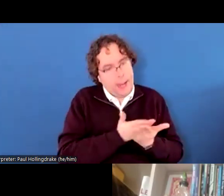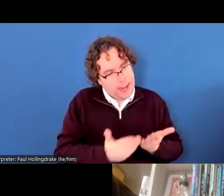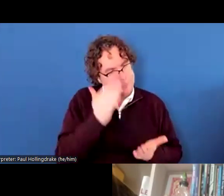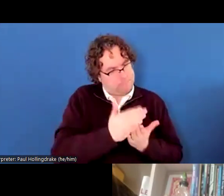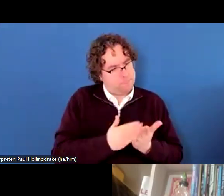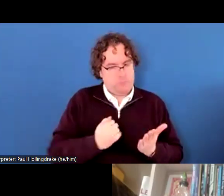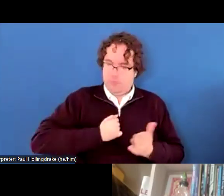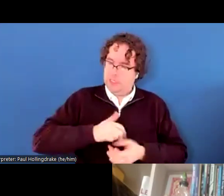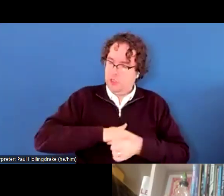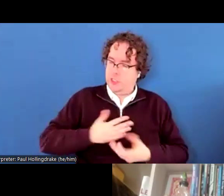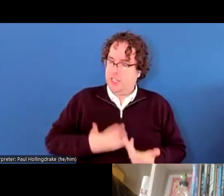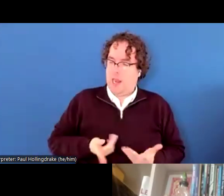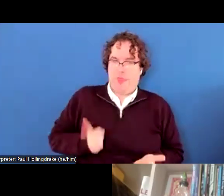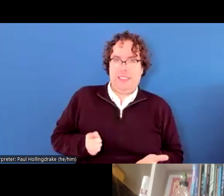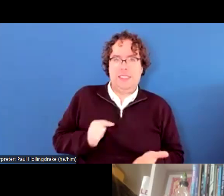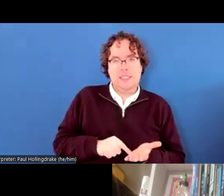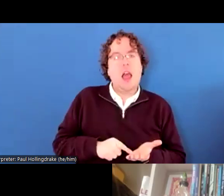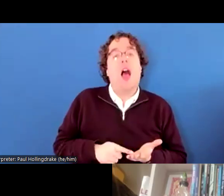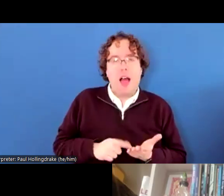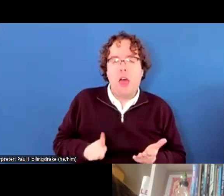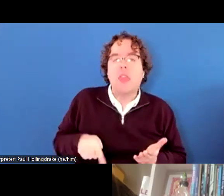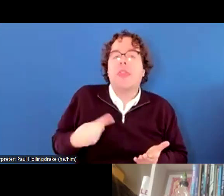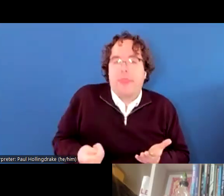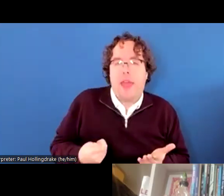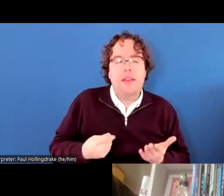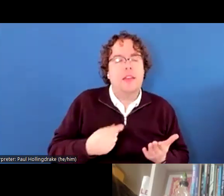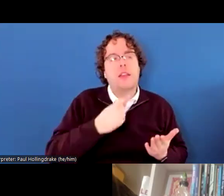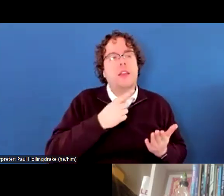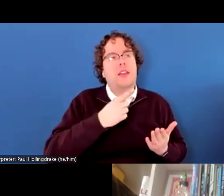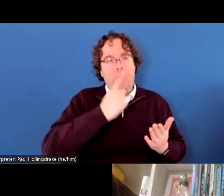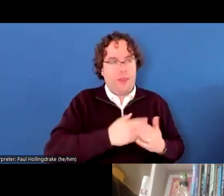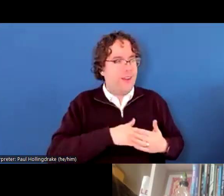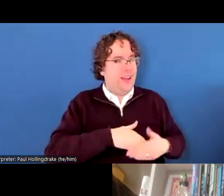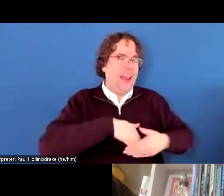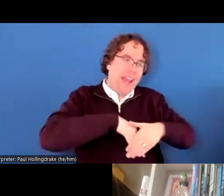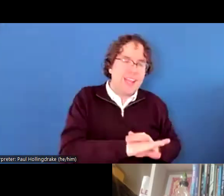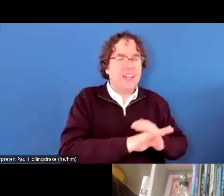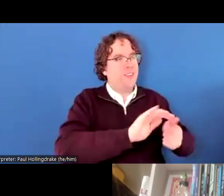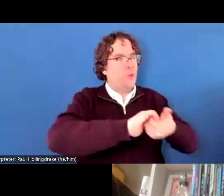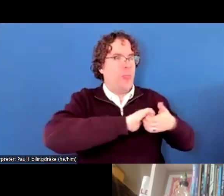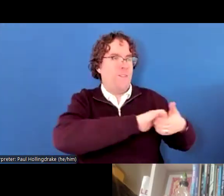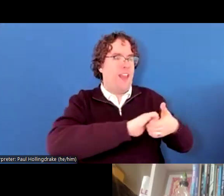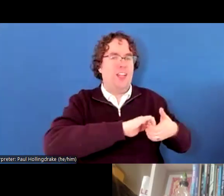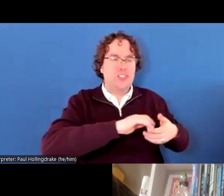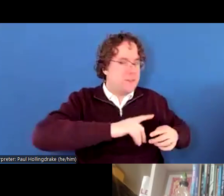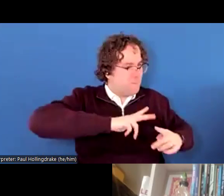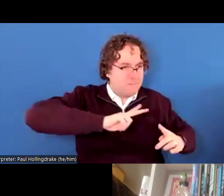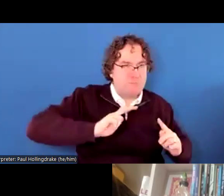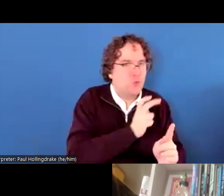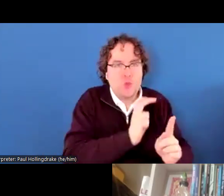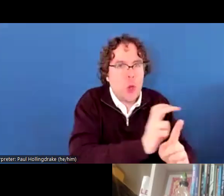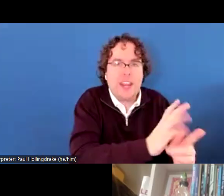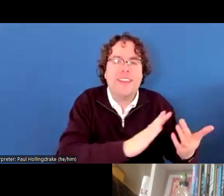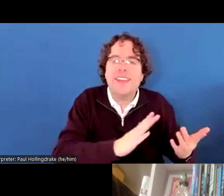now, and then you go into the fellowship the fellowship journey, and then it all